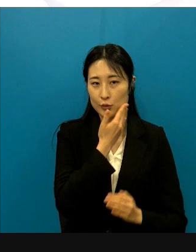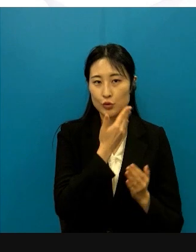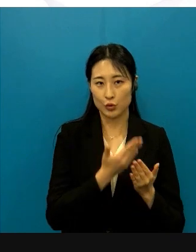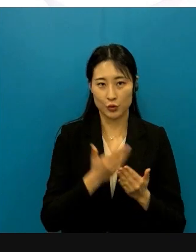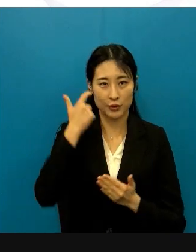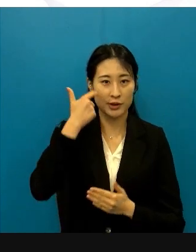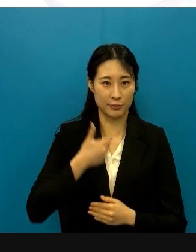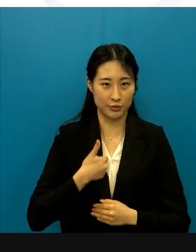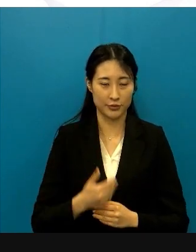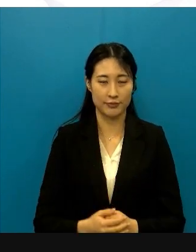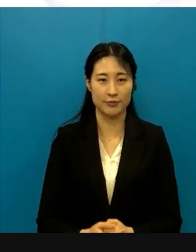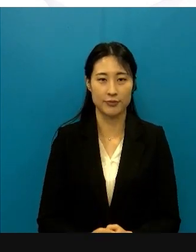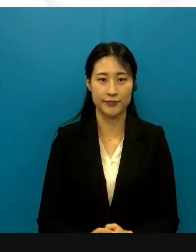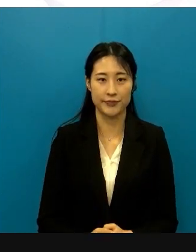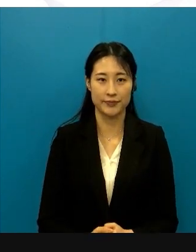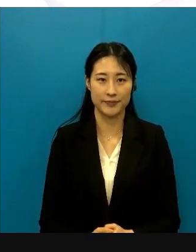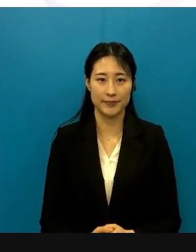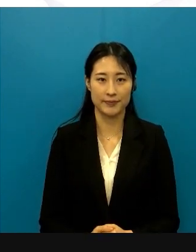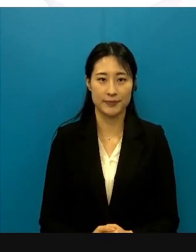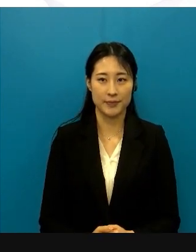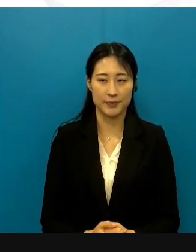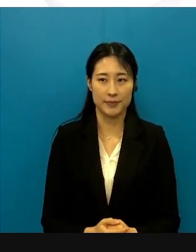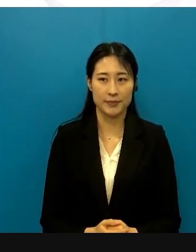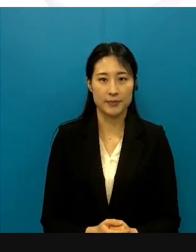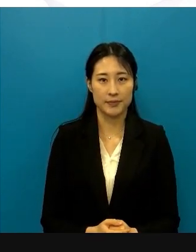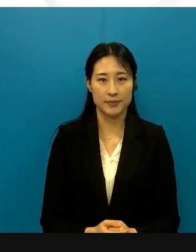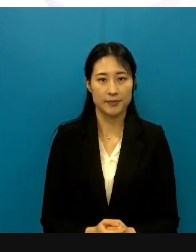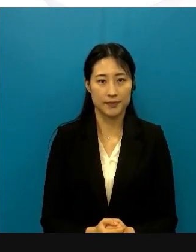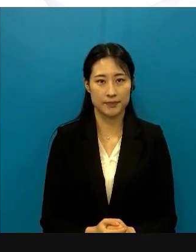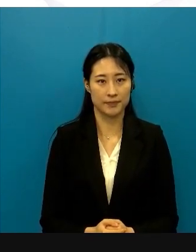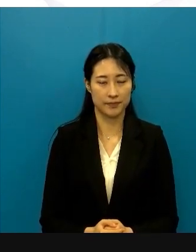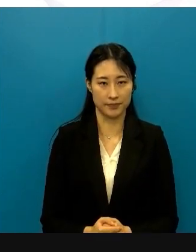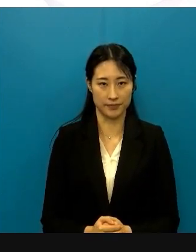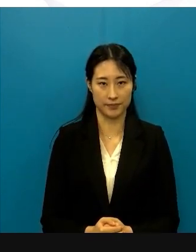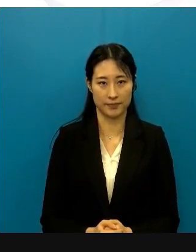I think this in legally and